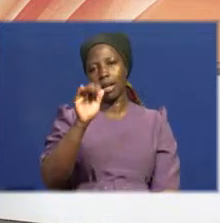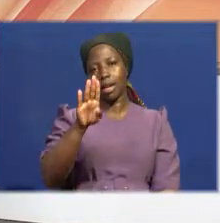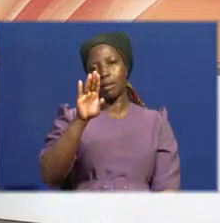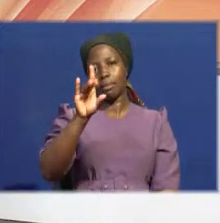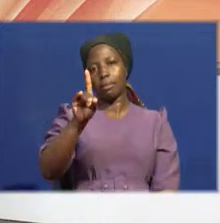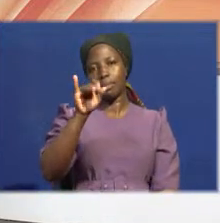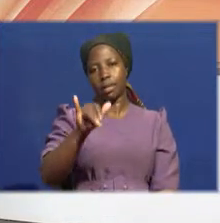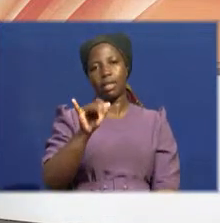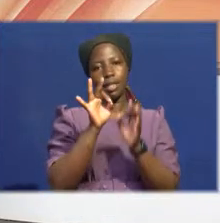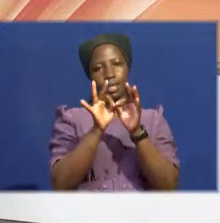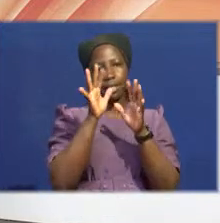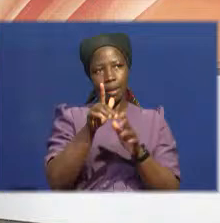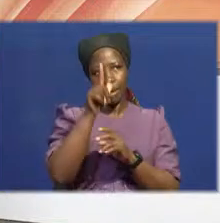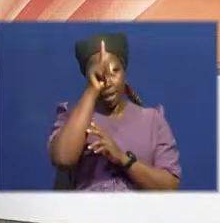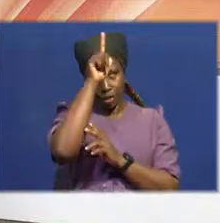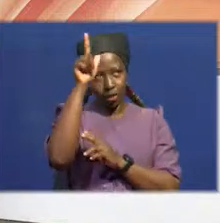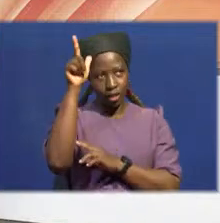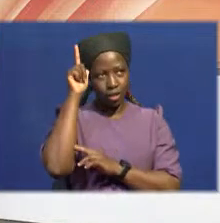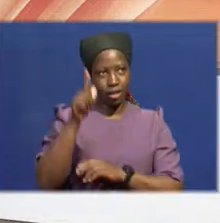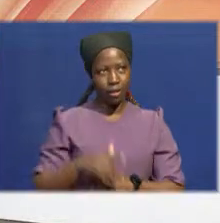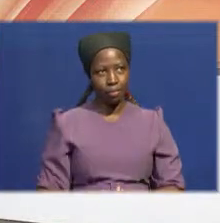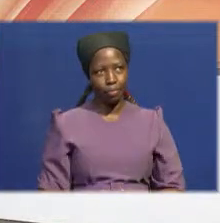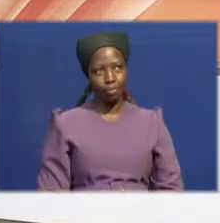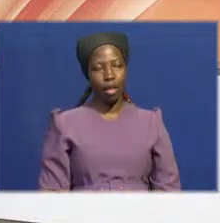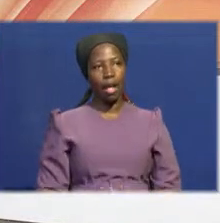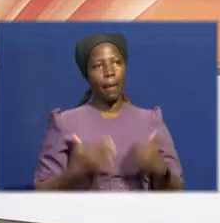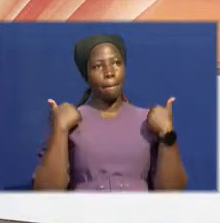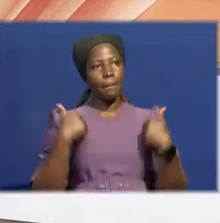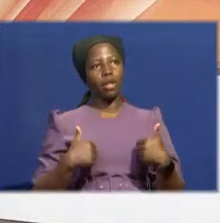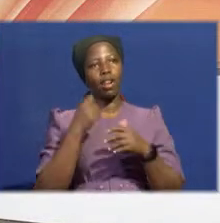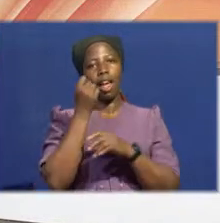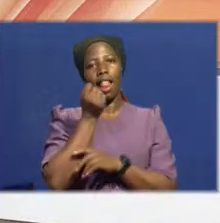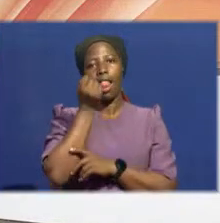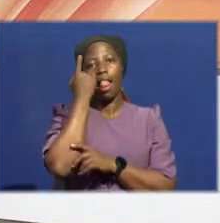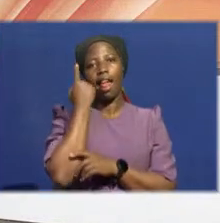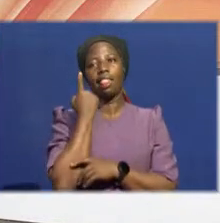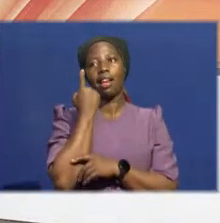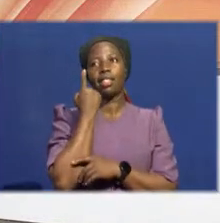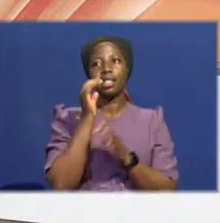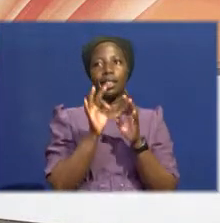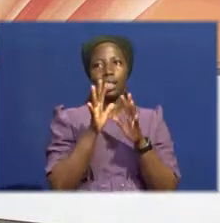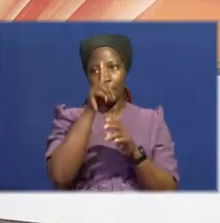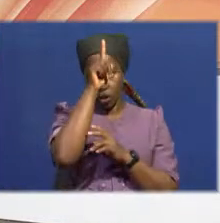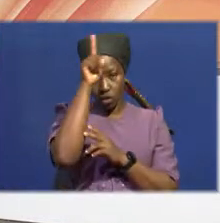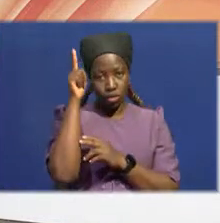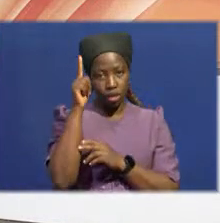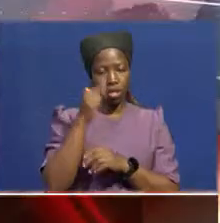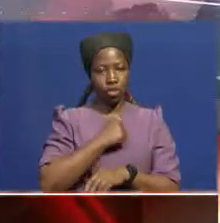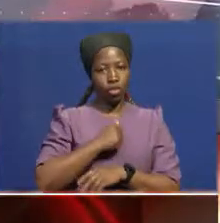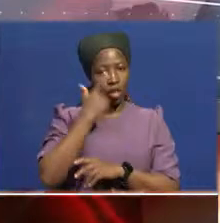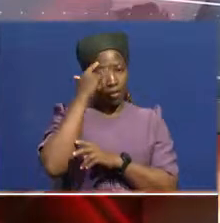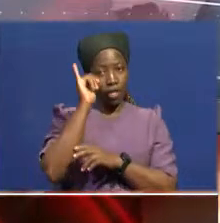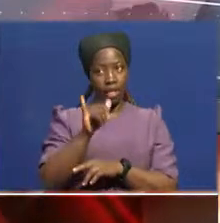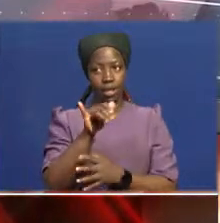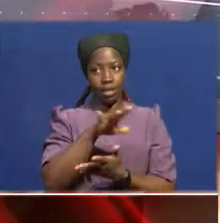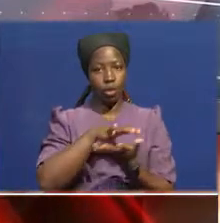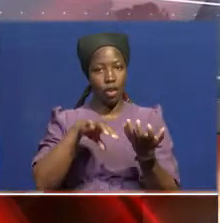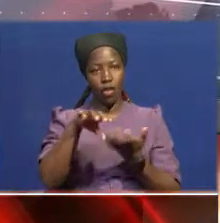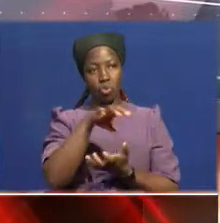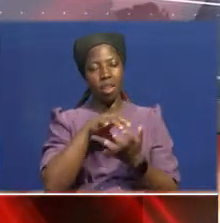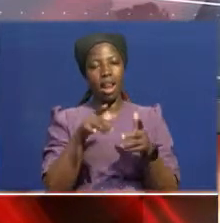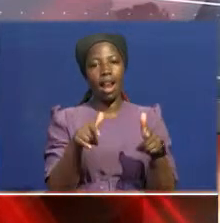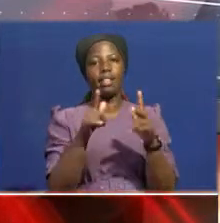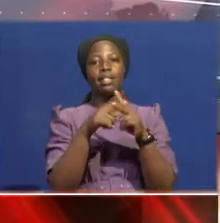is Lensa Odingo. Now, I do understand my co-anchor is Lucy Mora. Sorry for that particular mix-up. Let's start with